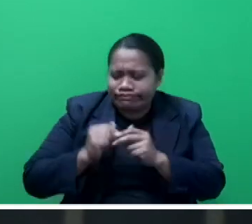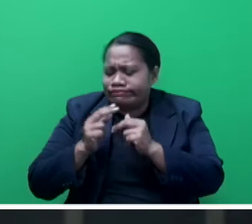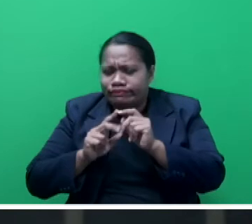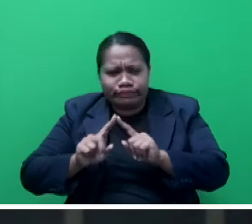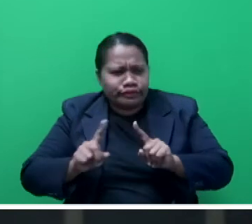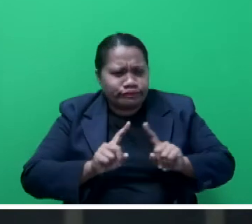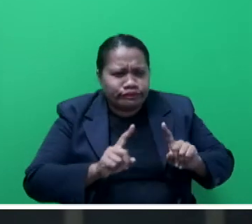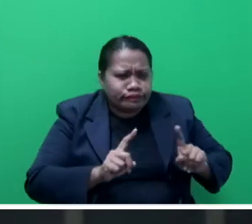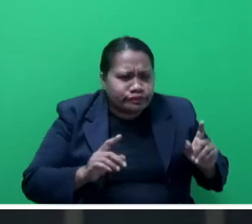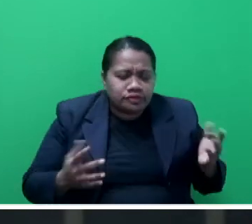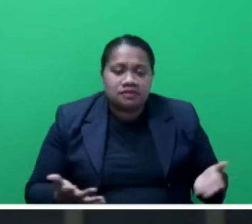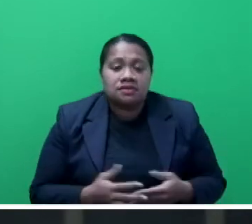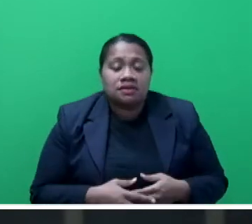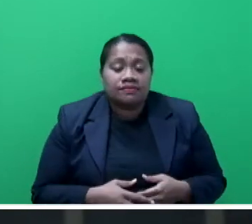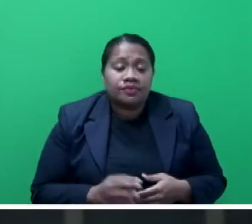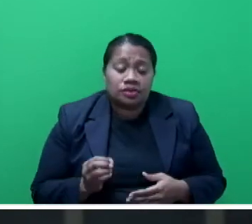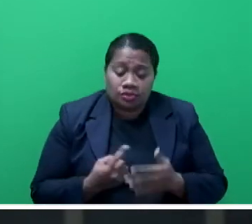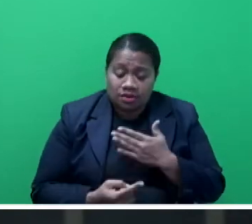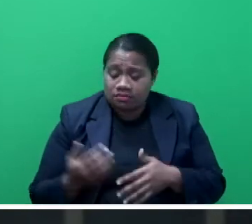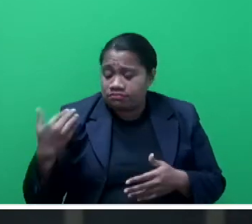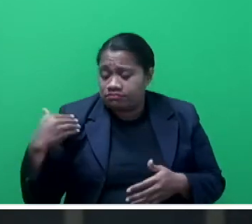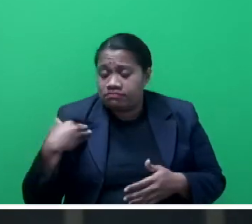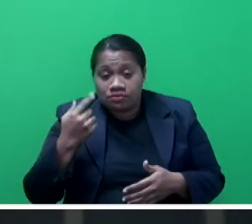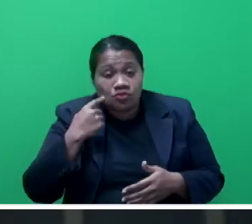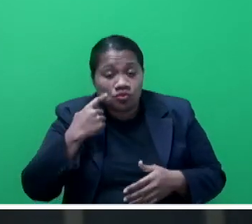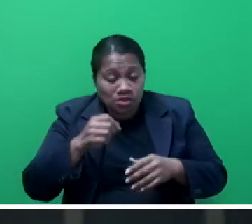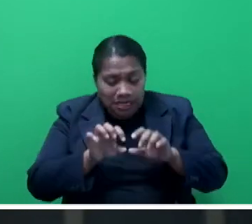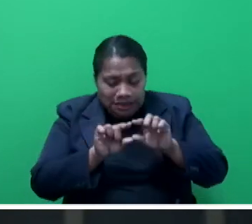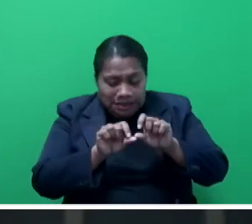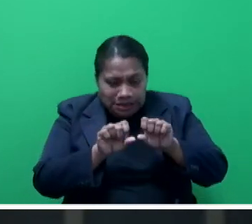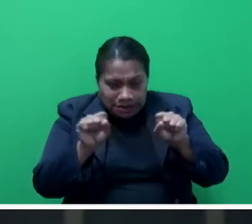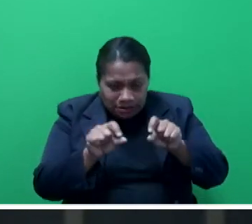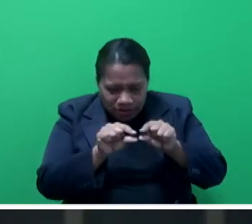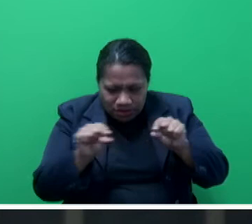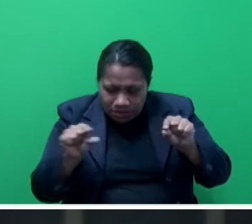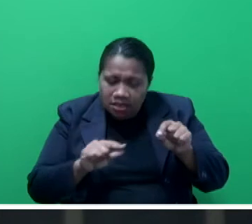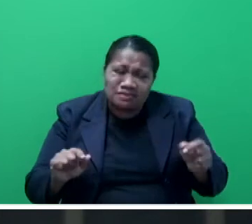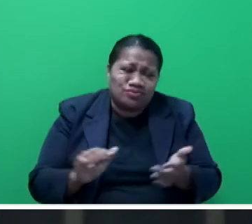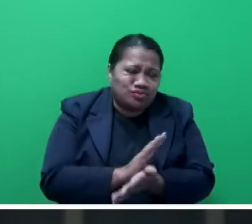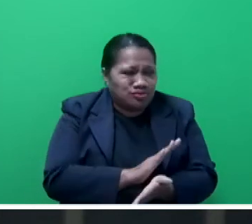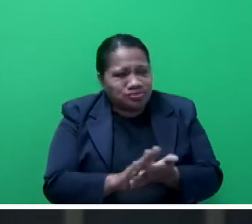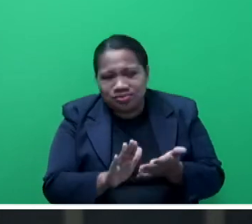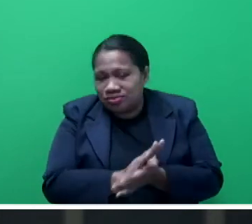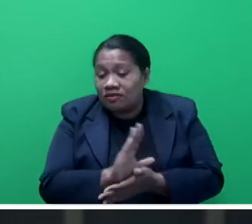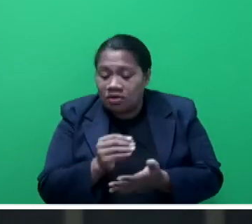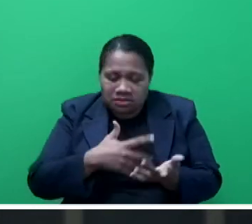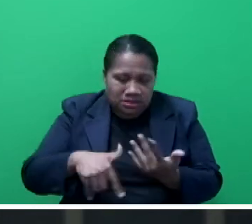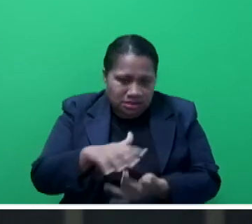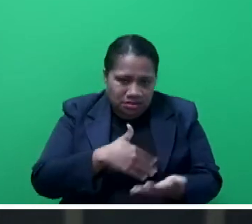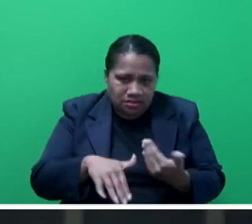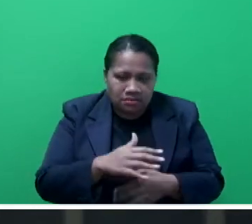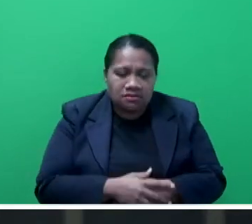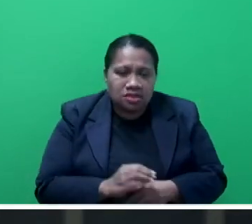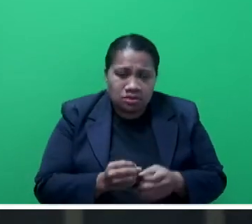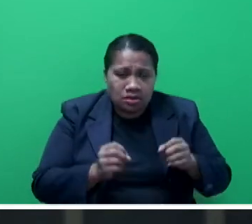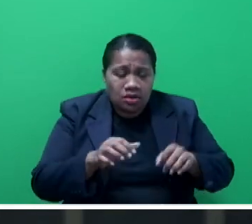that were affected during TC Yasa and TC Ana nationwide. And due to flash flooding, high turbidity, main bursts, and